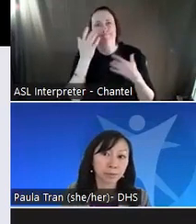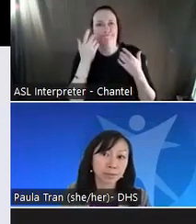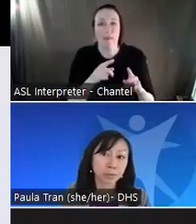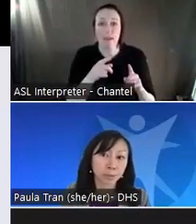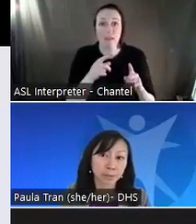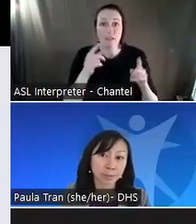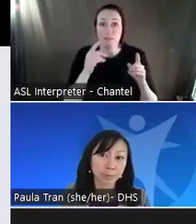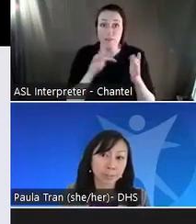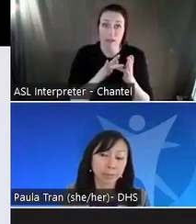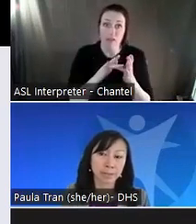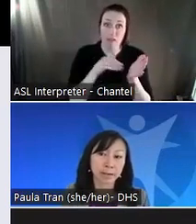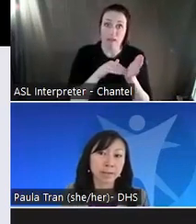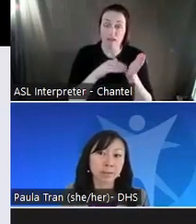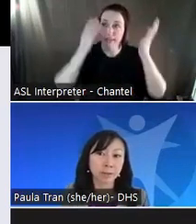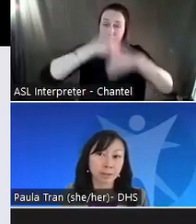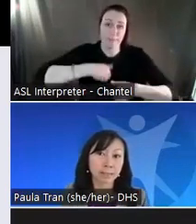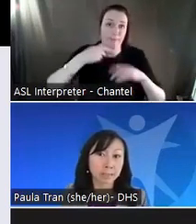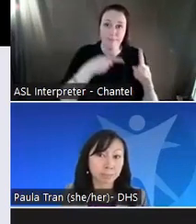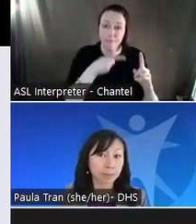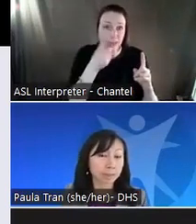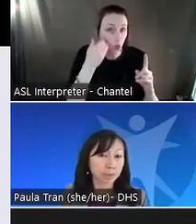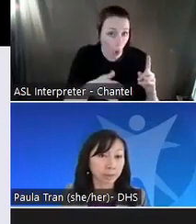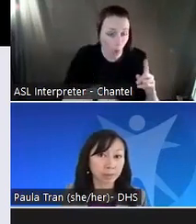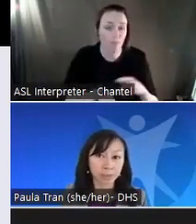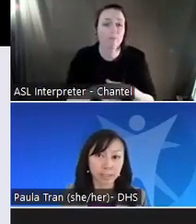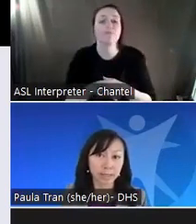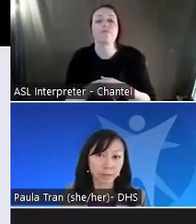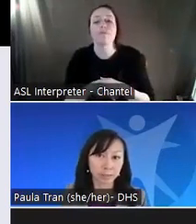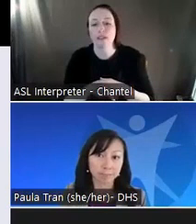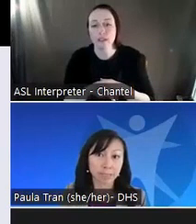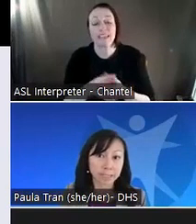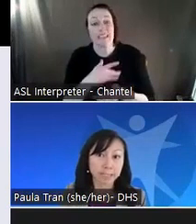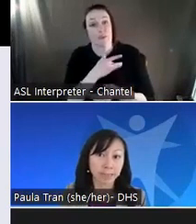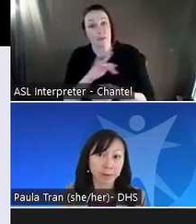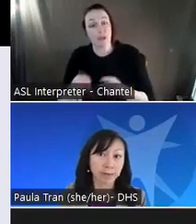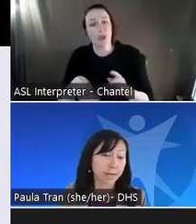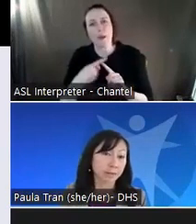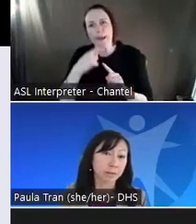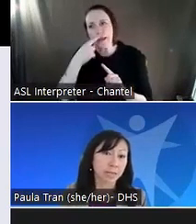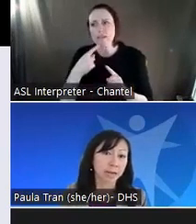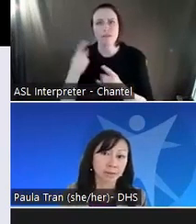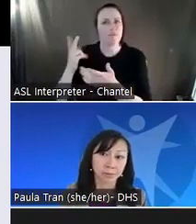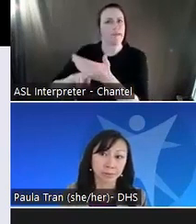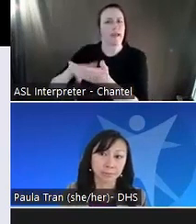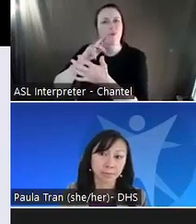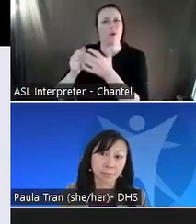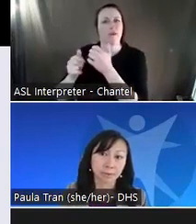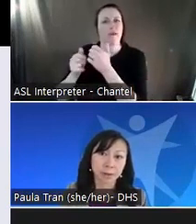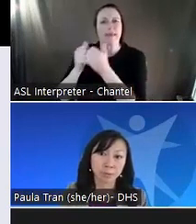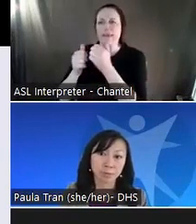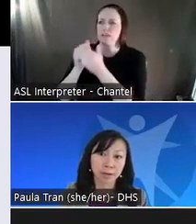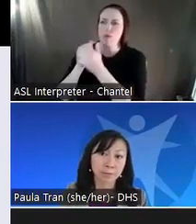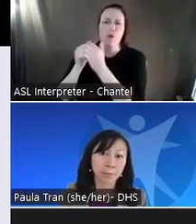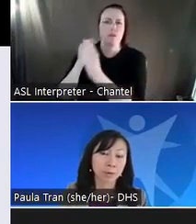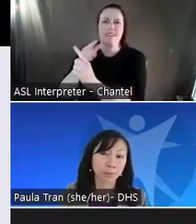Youth physicals required to participate in high school athletics typically don't include an EKG, a test that might have diagnosed Kai sooner.